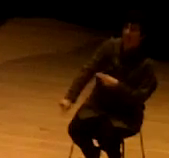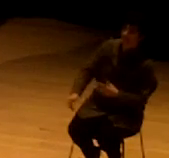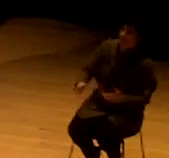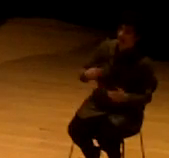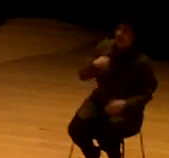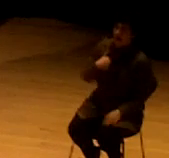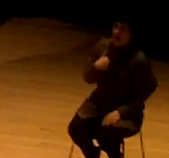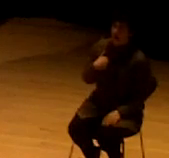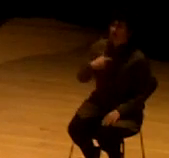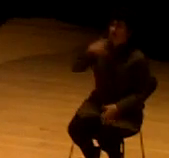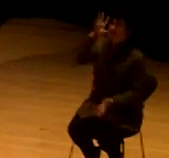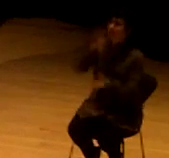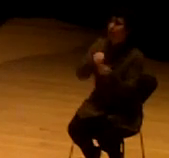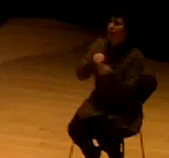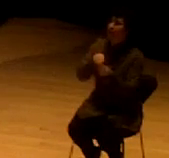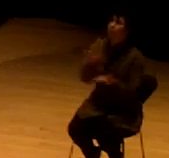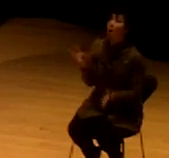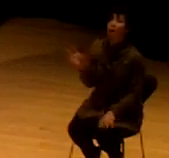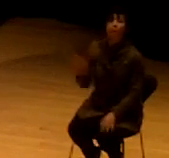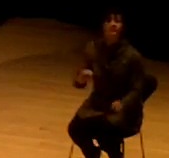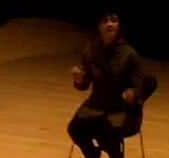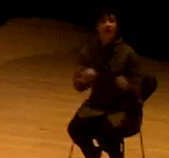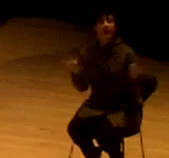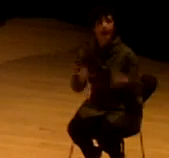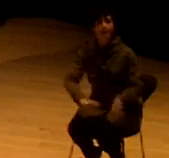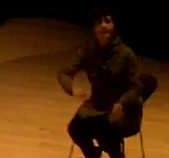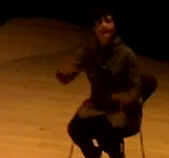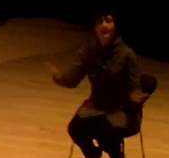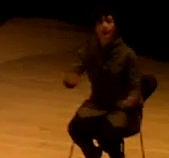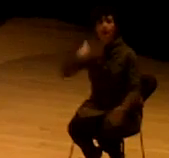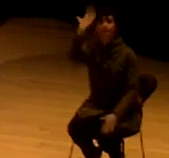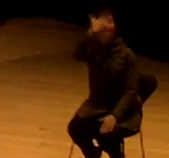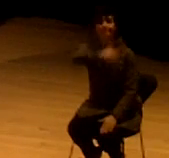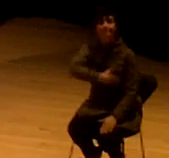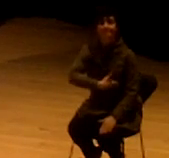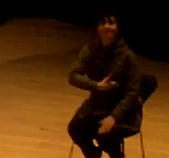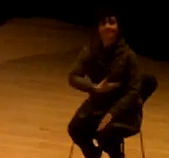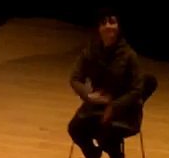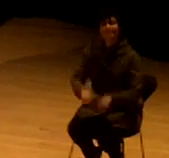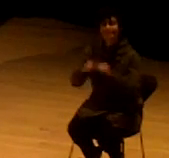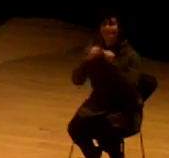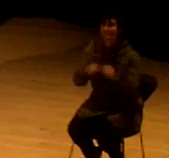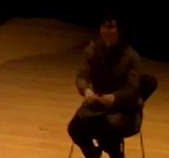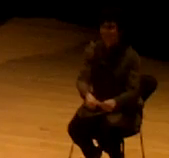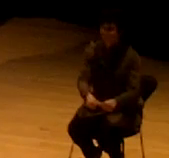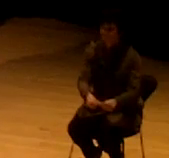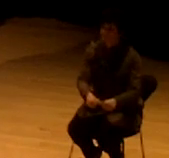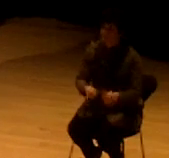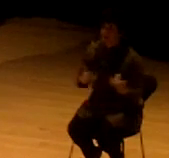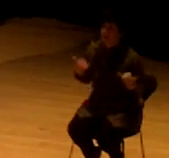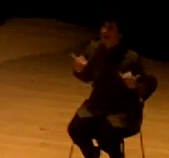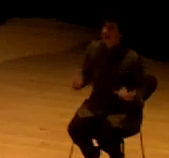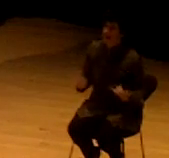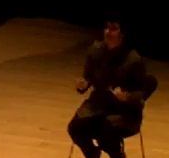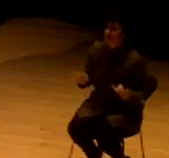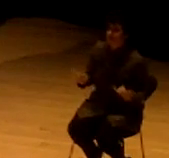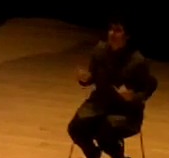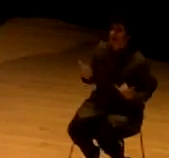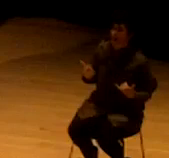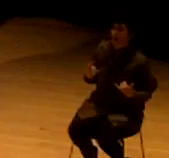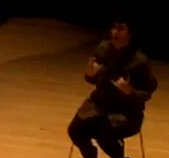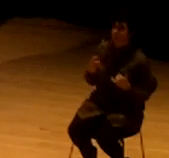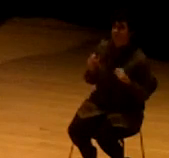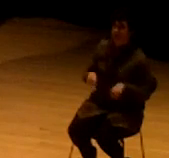have to muscle through everything. So it's just, I think what this process is giving, and I'm, by